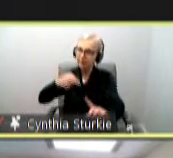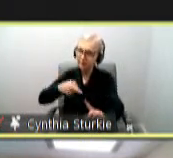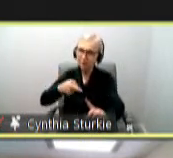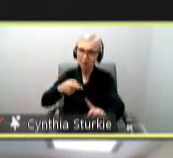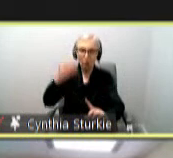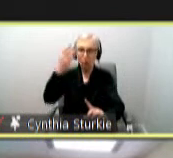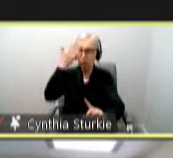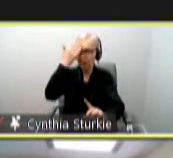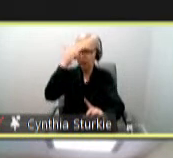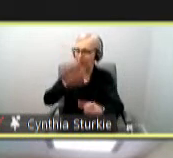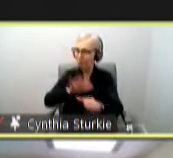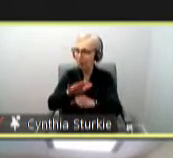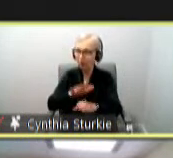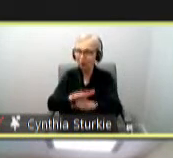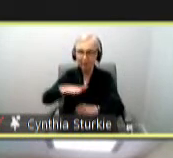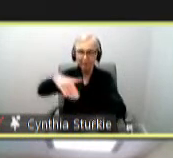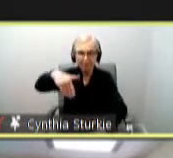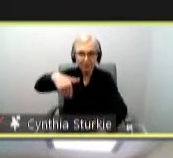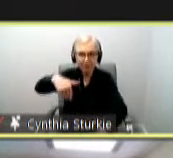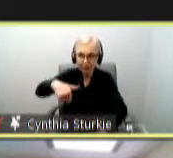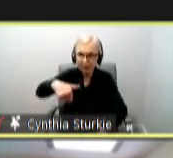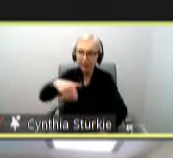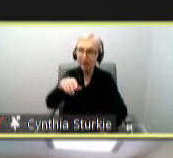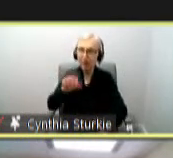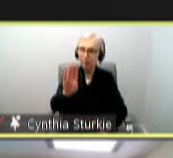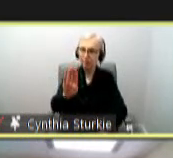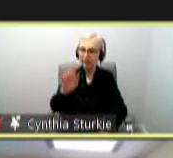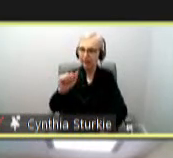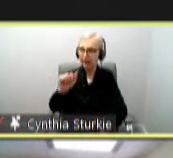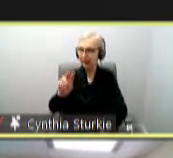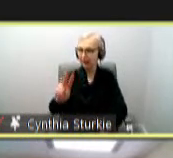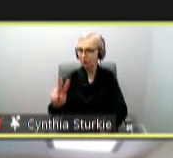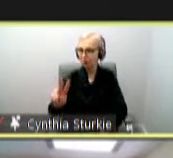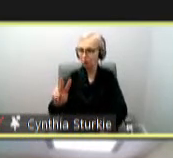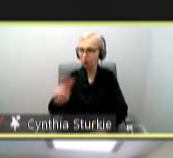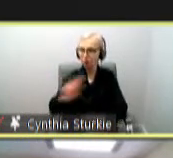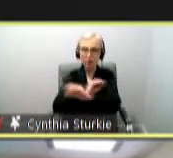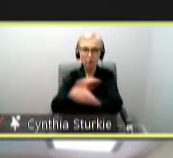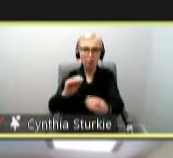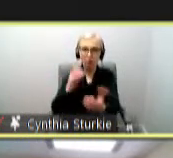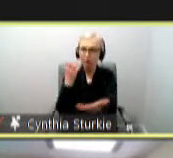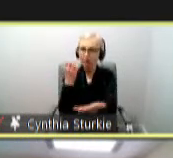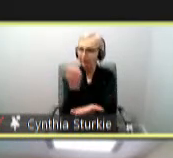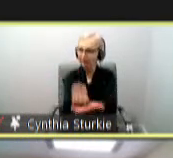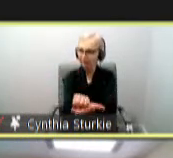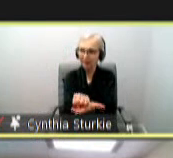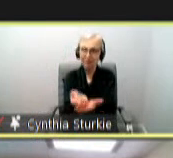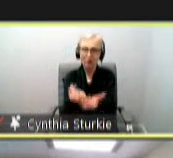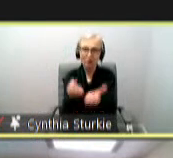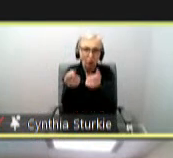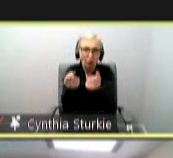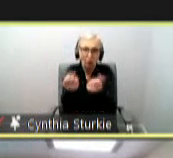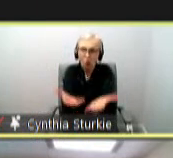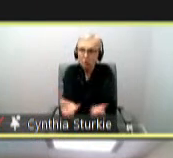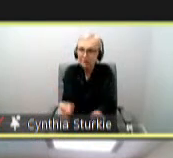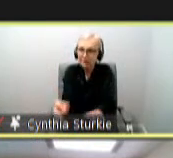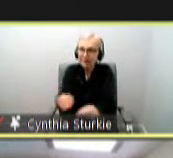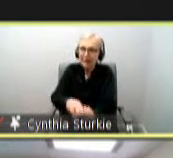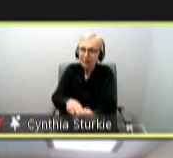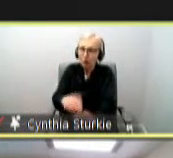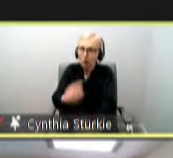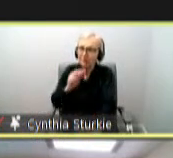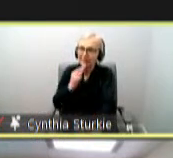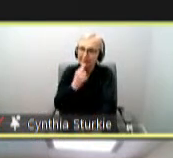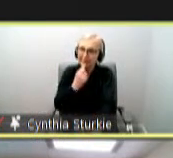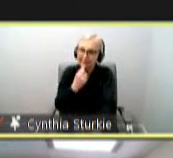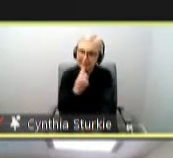on BA.2 in general, but there is no evidence that it does cause any sort of increased level of severity